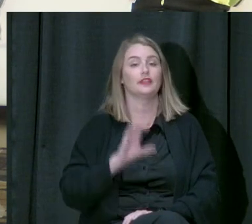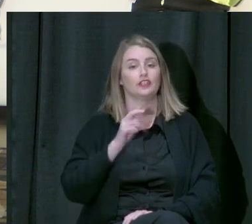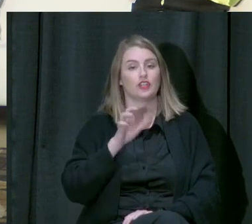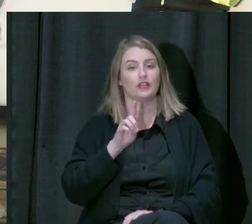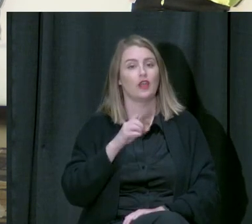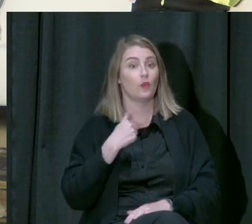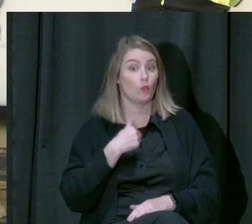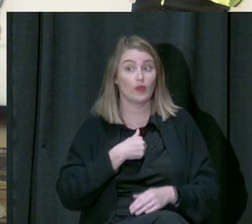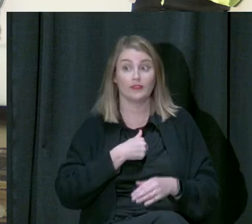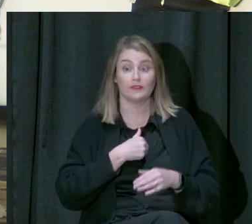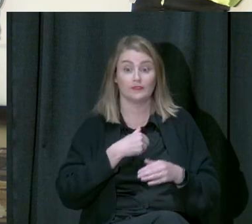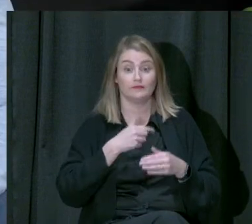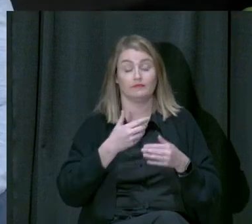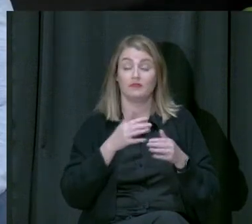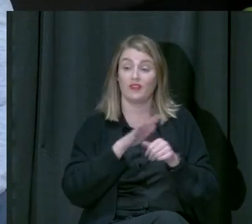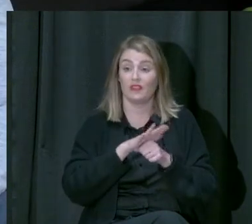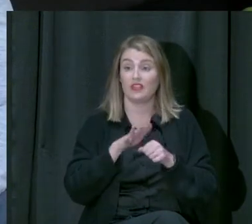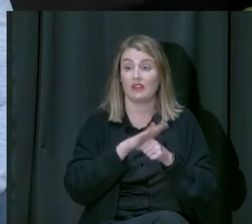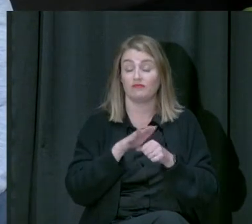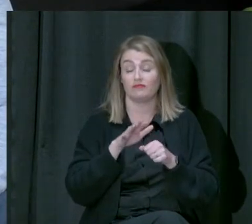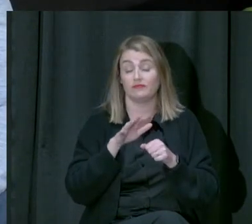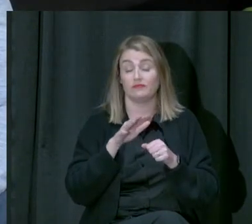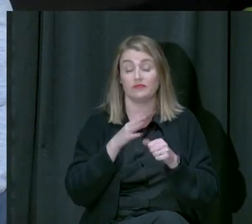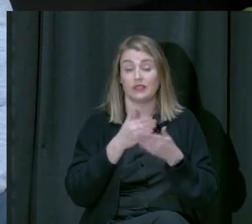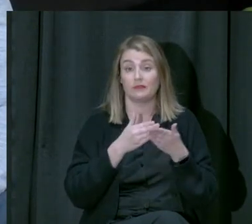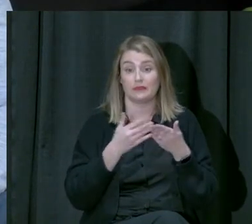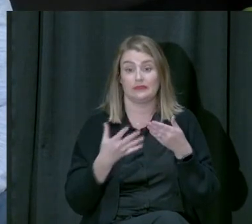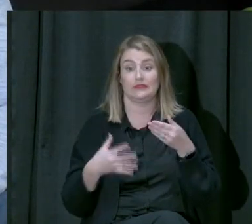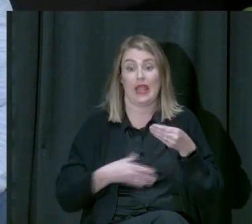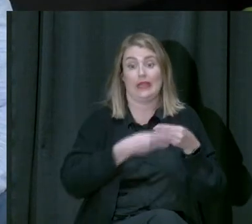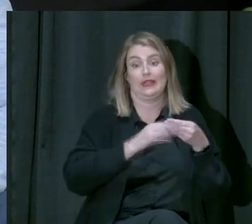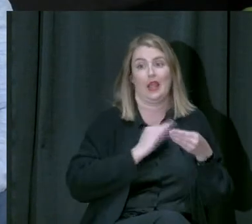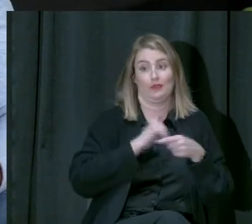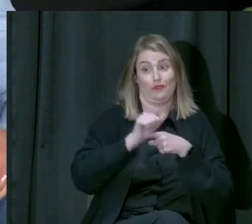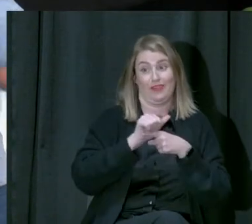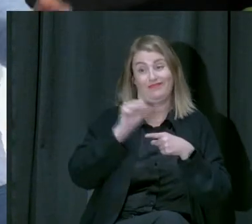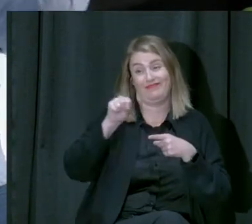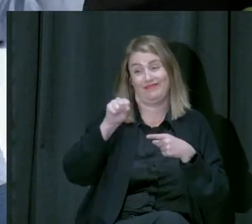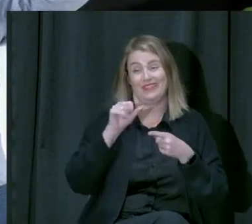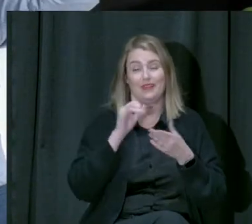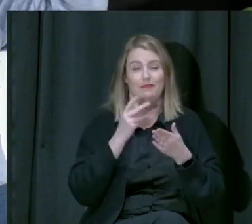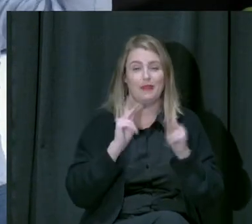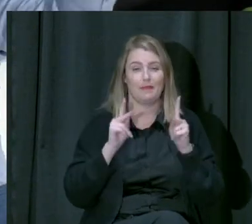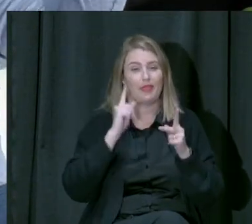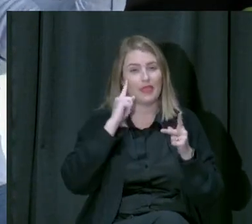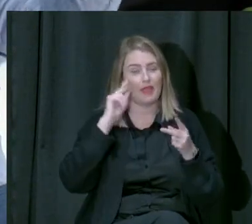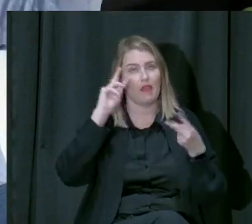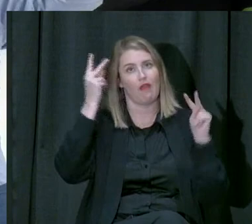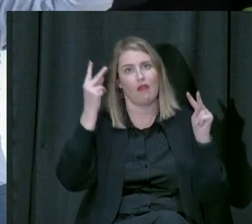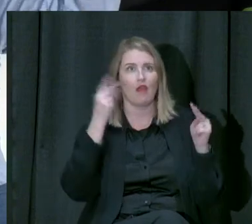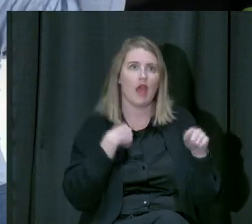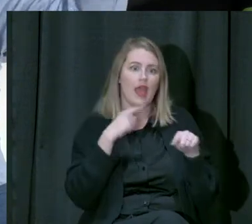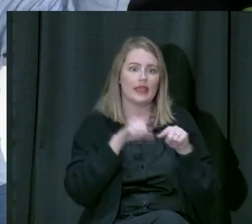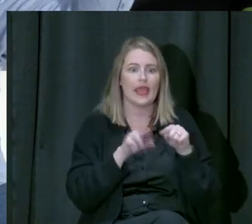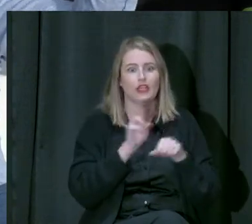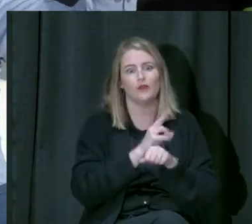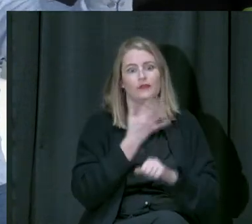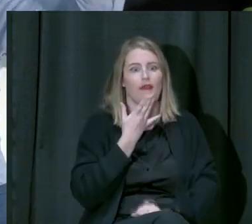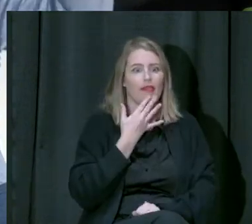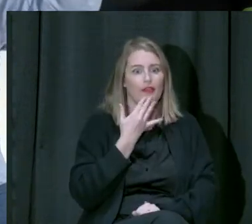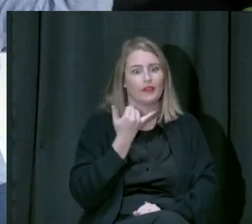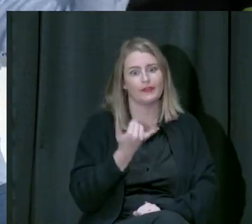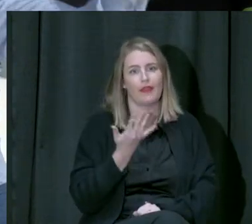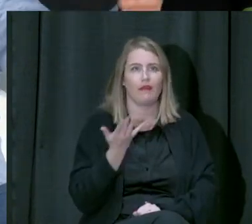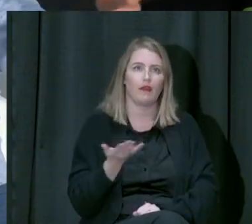of that into our training, because that's a really common misconception. You know, people are like, oh my God, I can't use all these colors now.